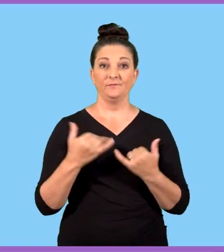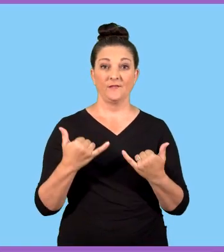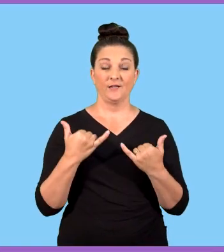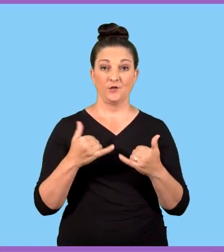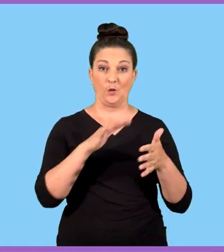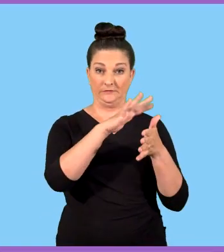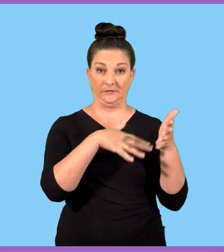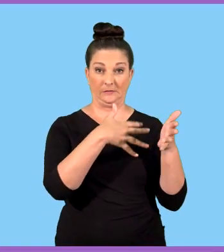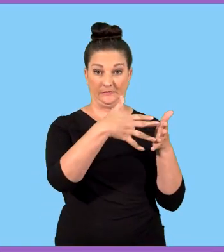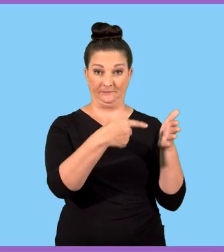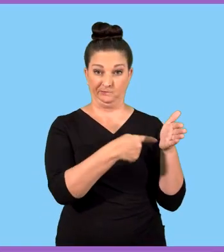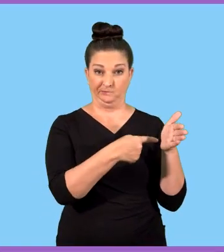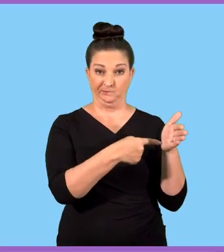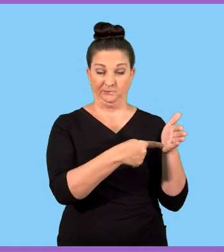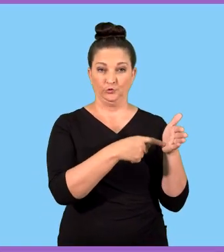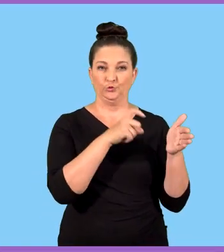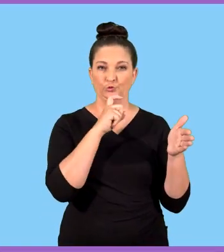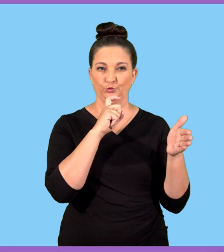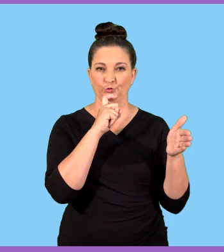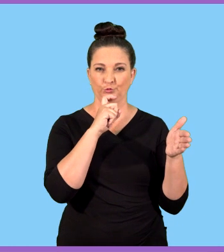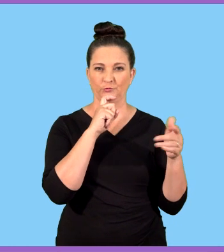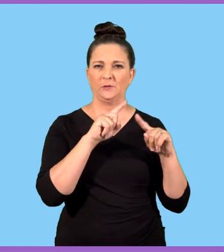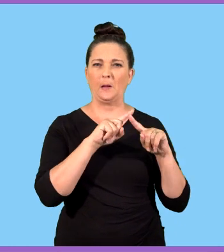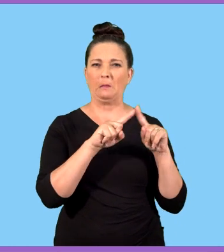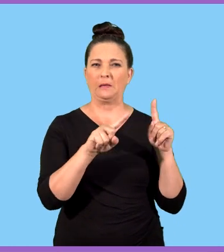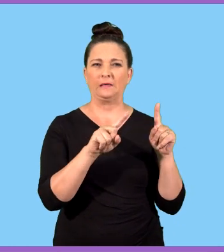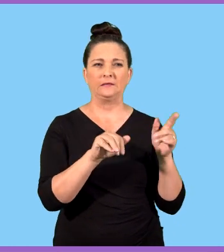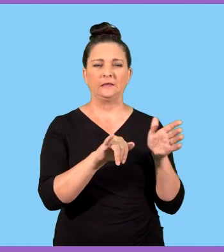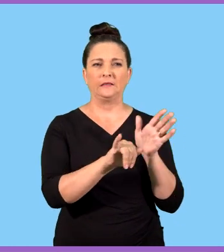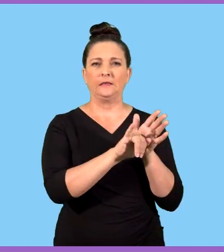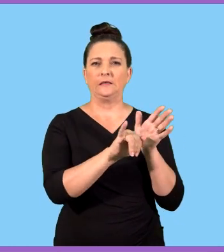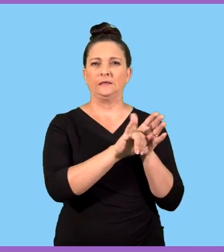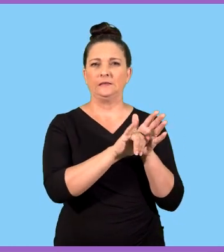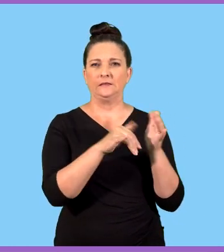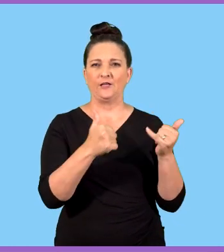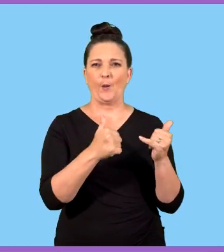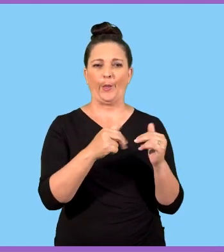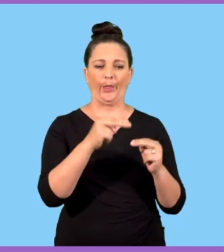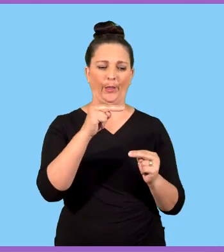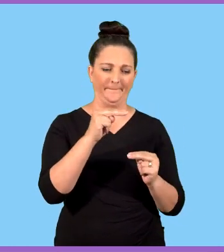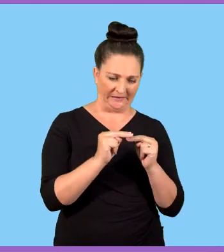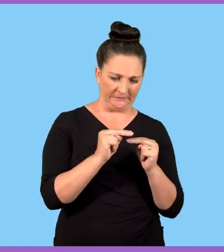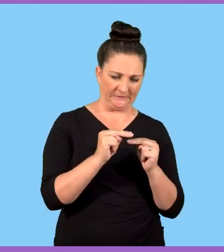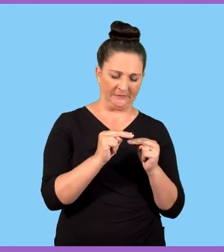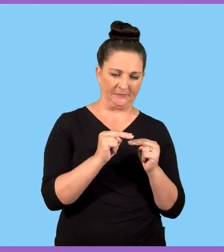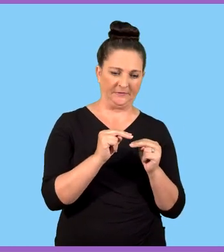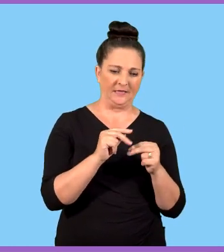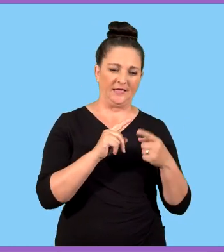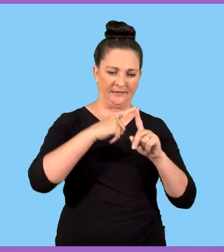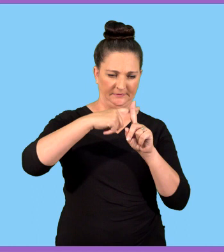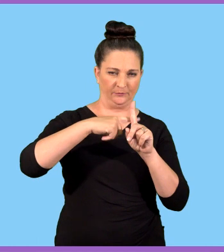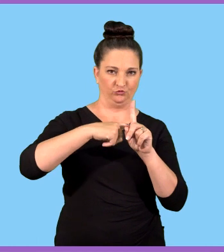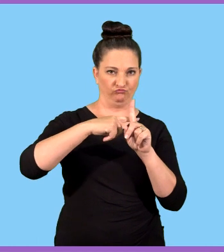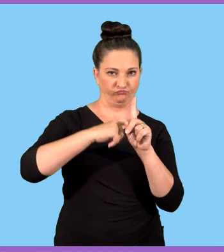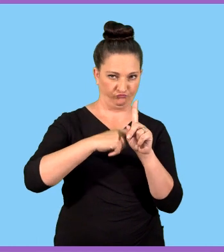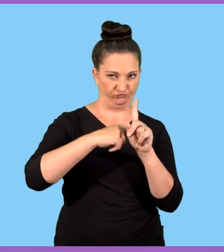Excuse me. Using the table, identify the modal average minimum temperature for the year.